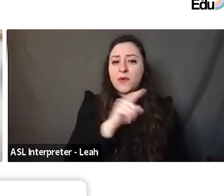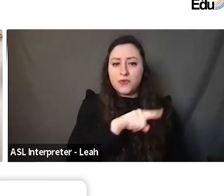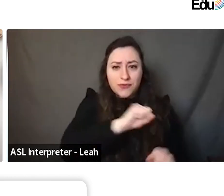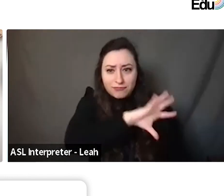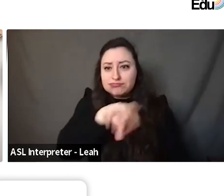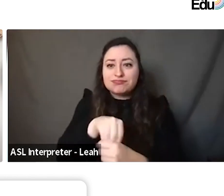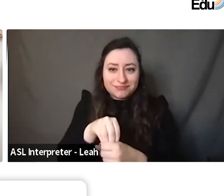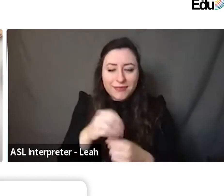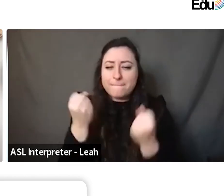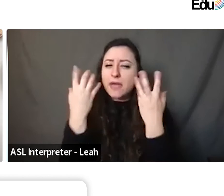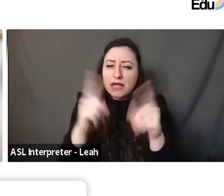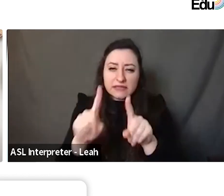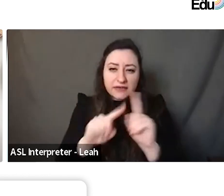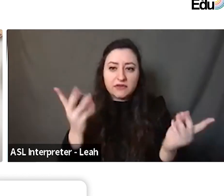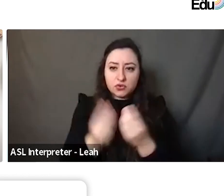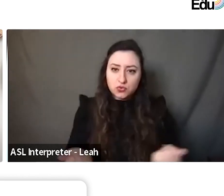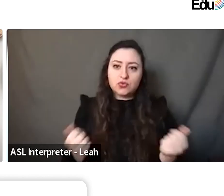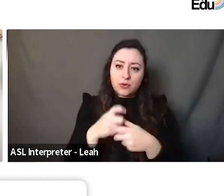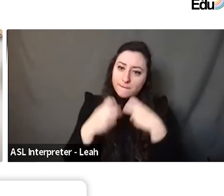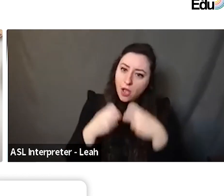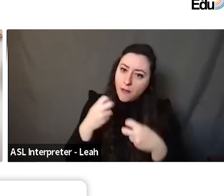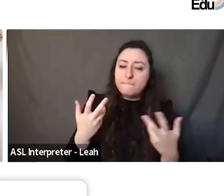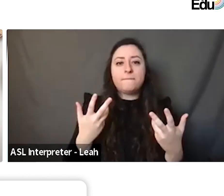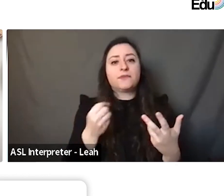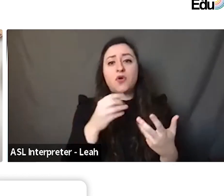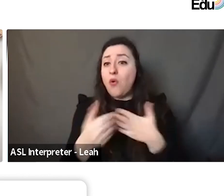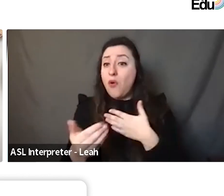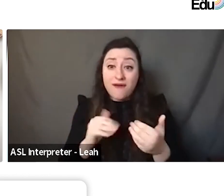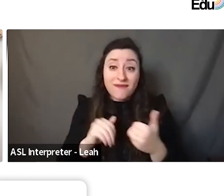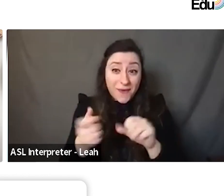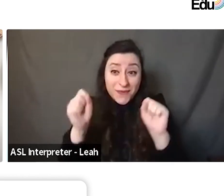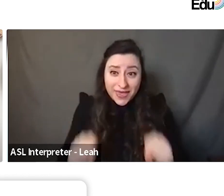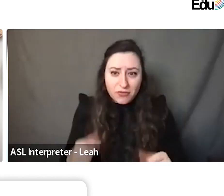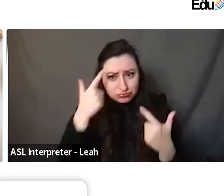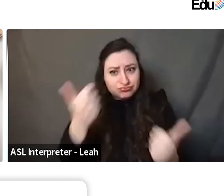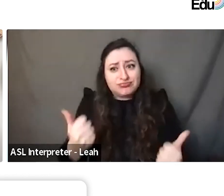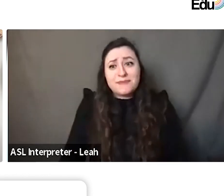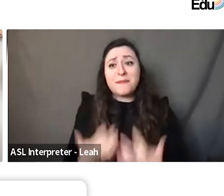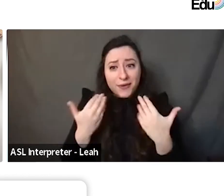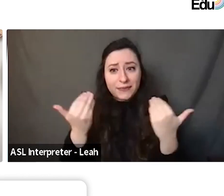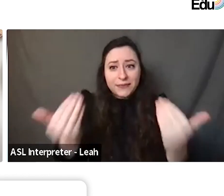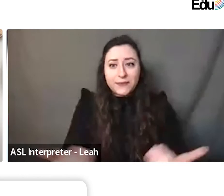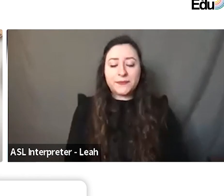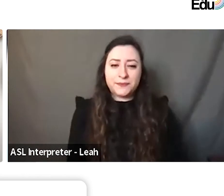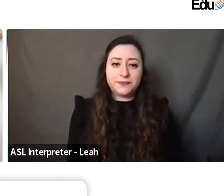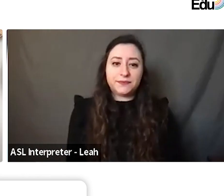are many solutions to the problem. And so whatever way you can get at it, you should be inspired to do so.